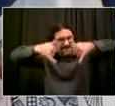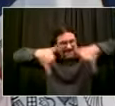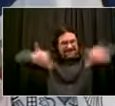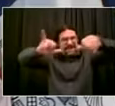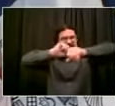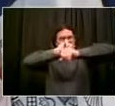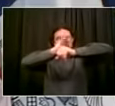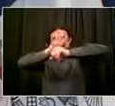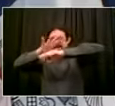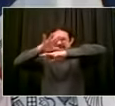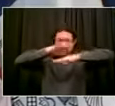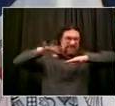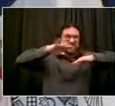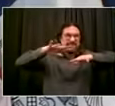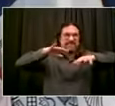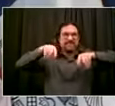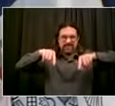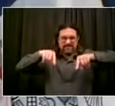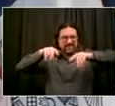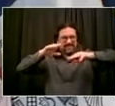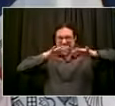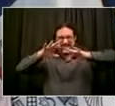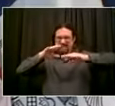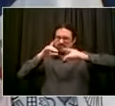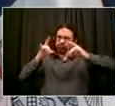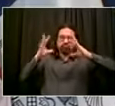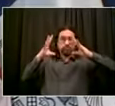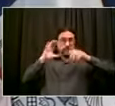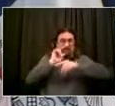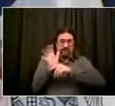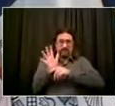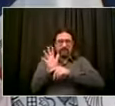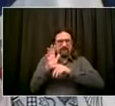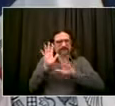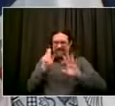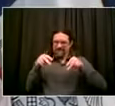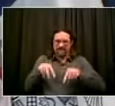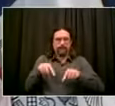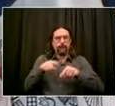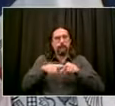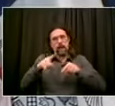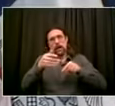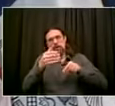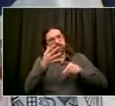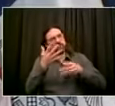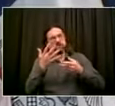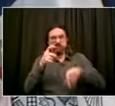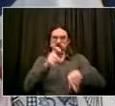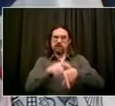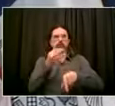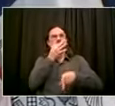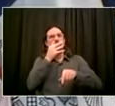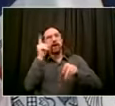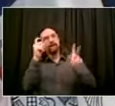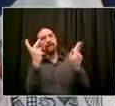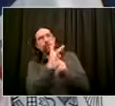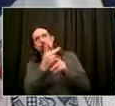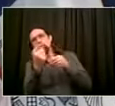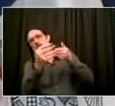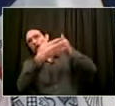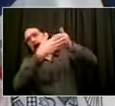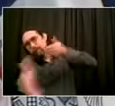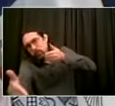of the things that comes out of this survey that's of concern and kind of ties into the overarching theme of the election is that the members